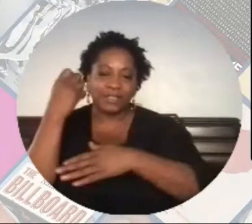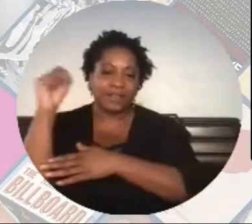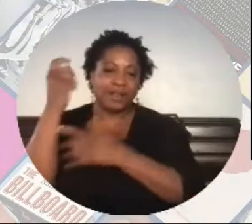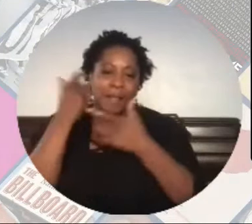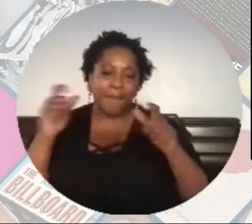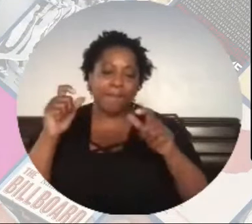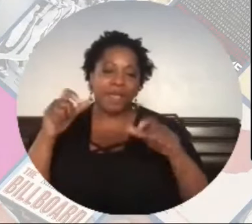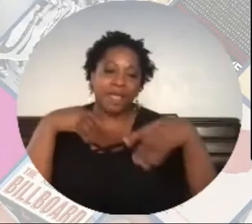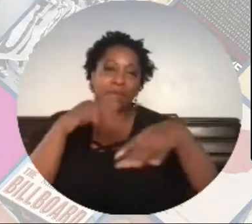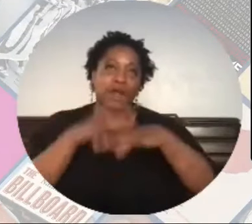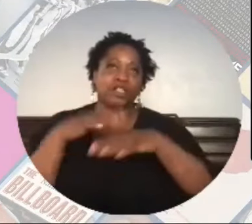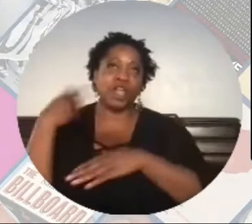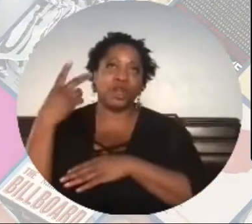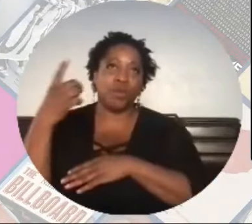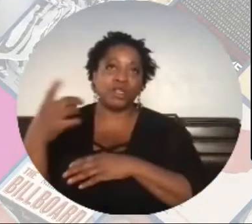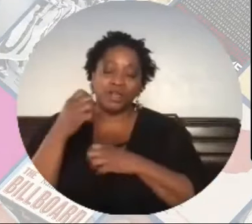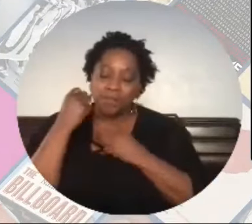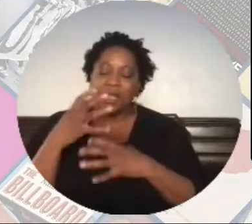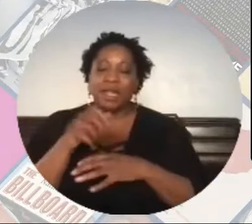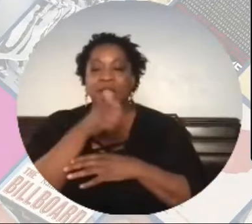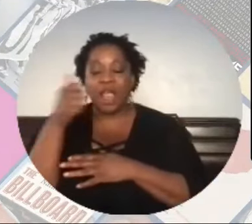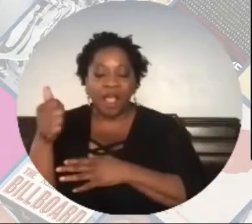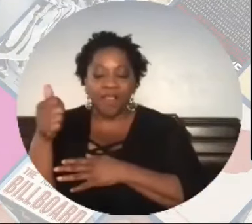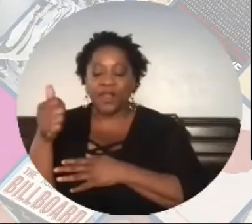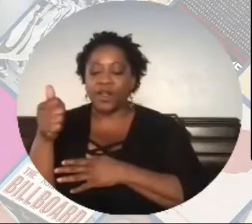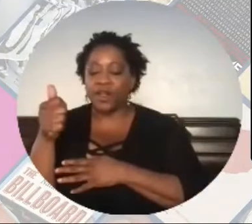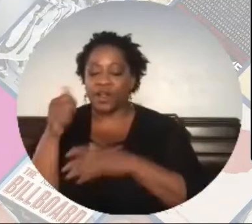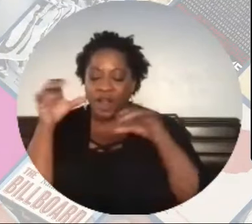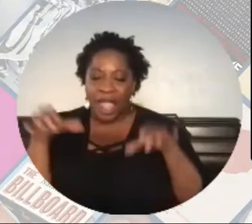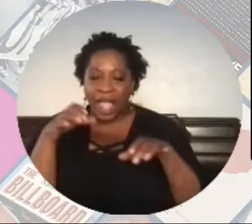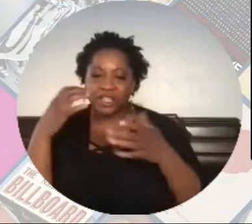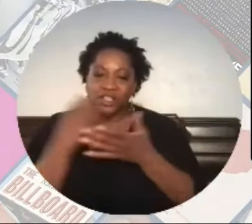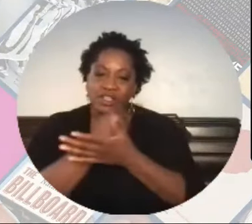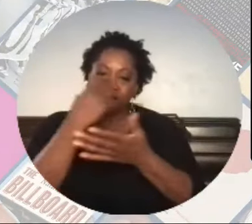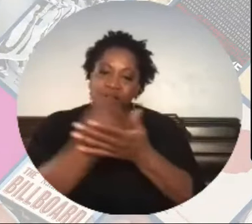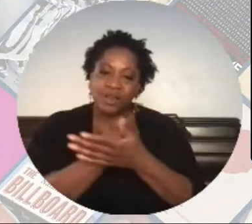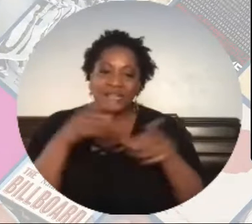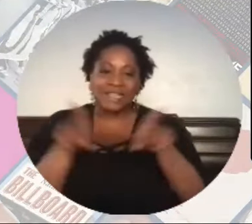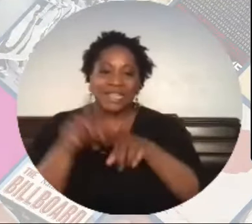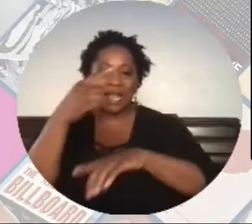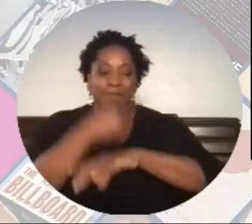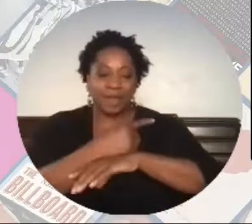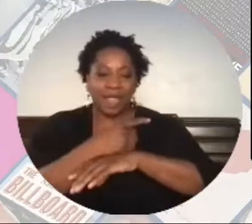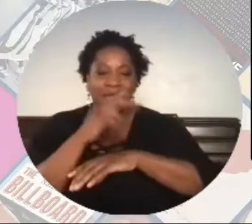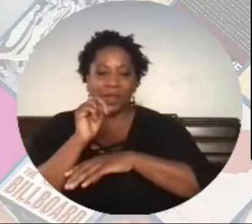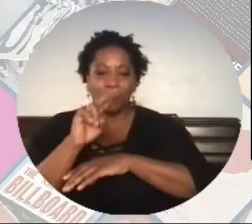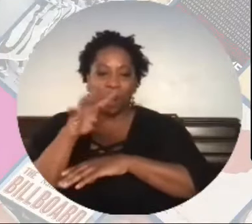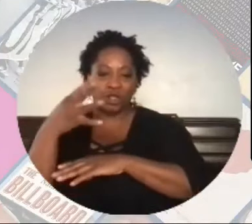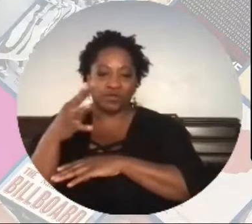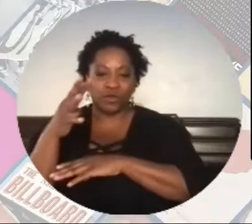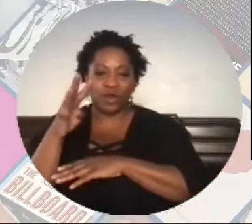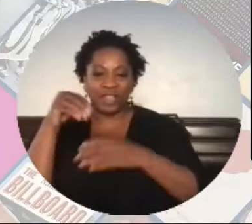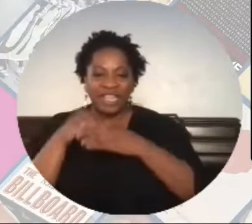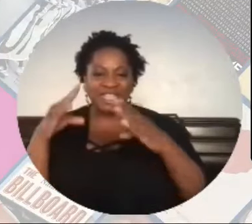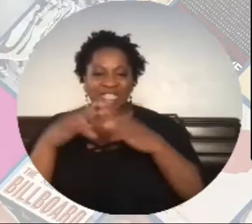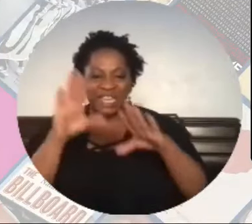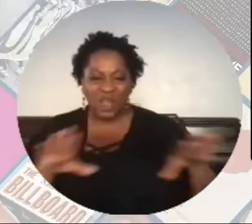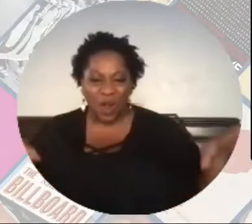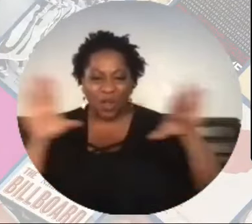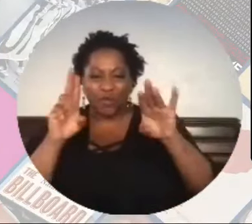big March on Washington there's many other uh actions happening that same day in City all over the